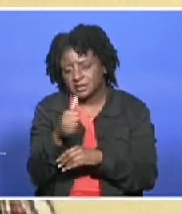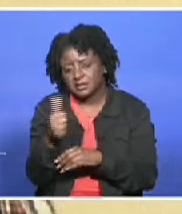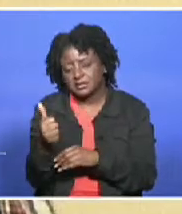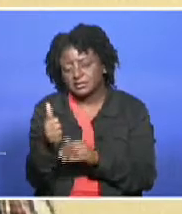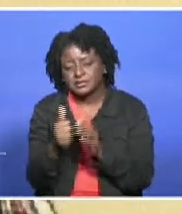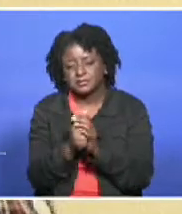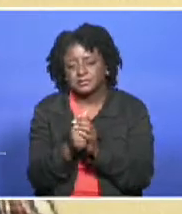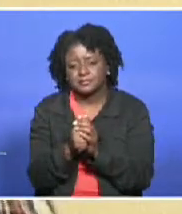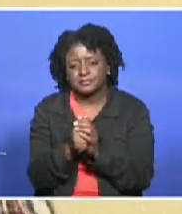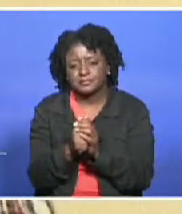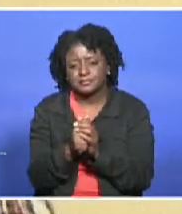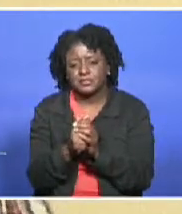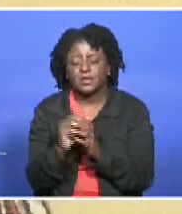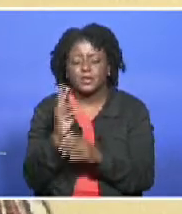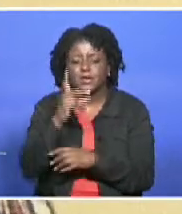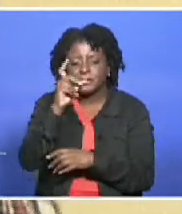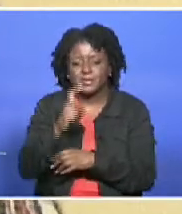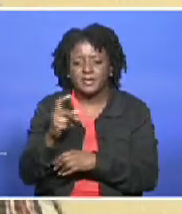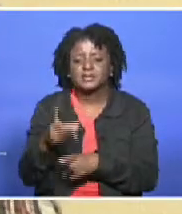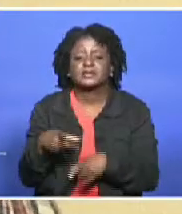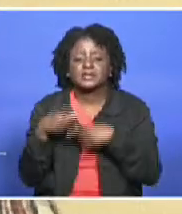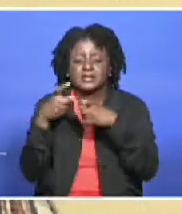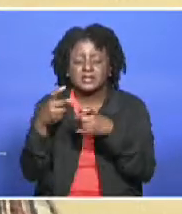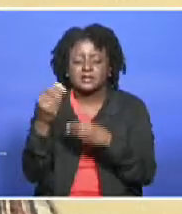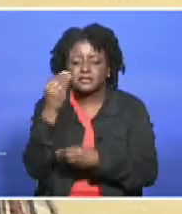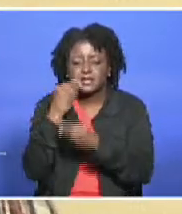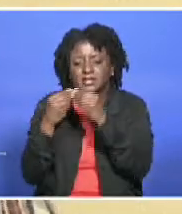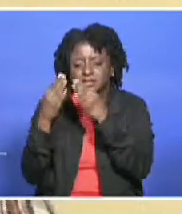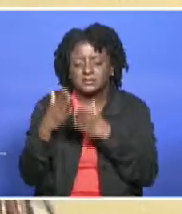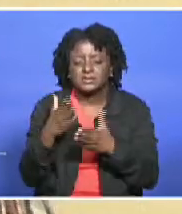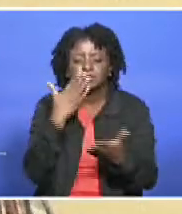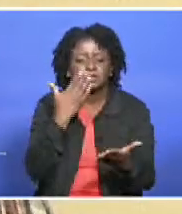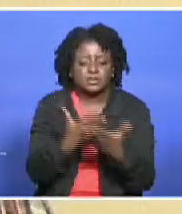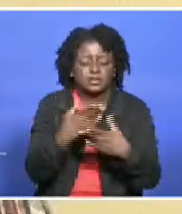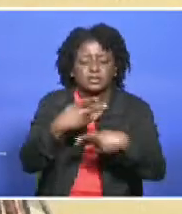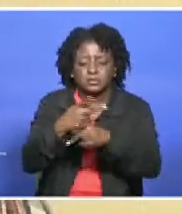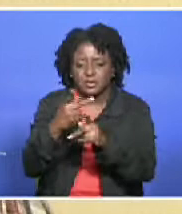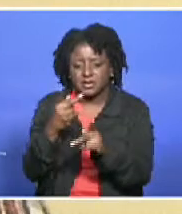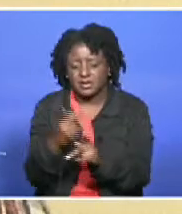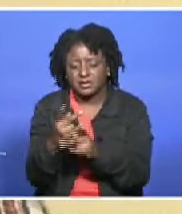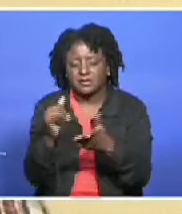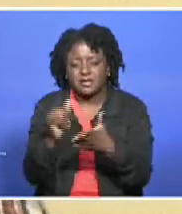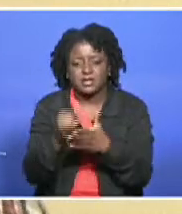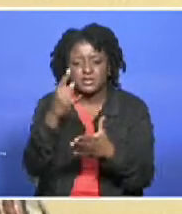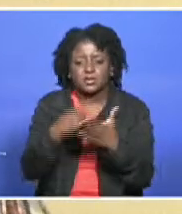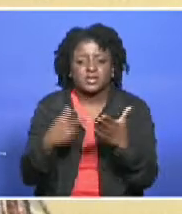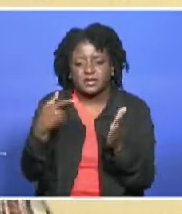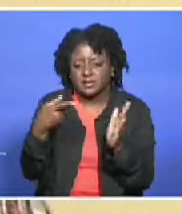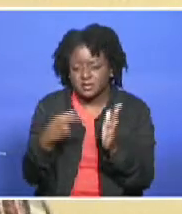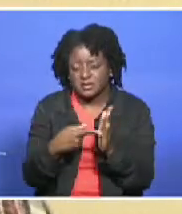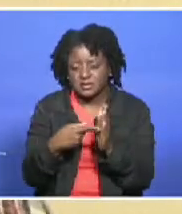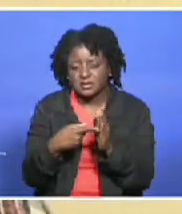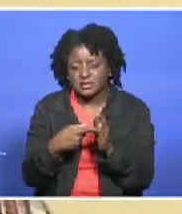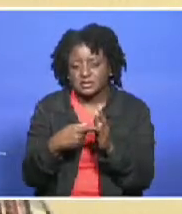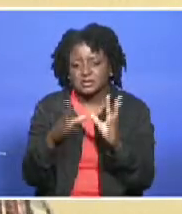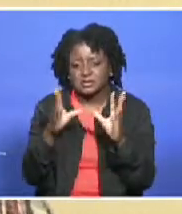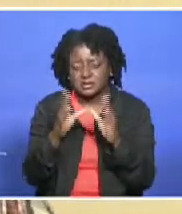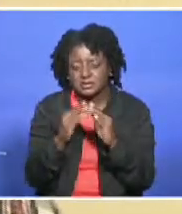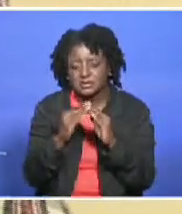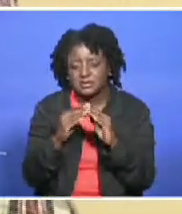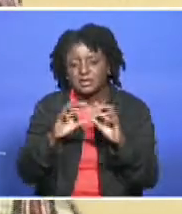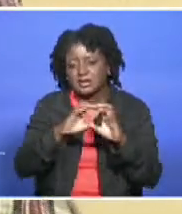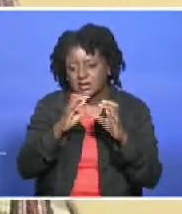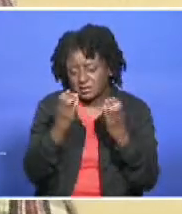must give the customer a good product. And that's what this seminar is all